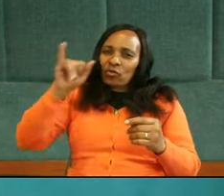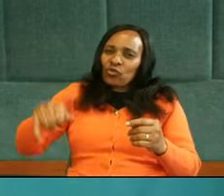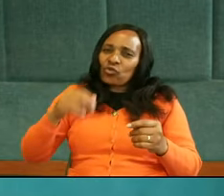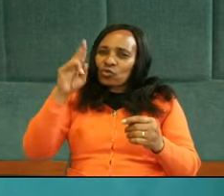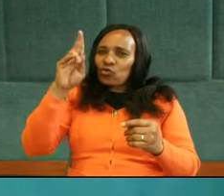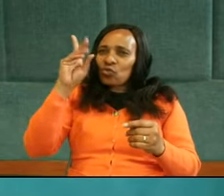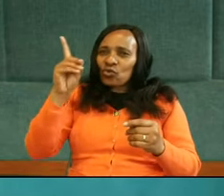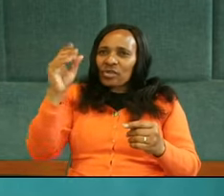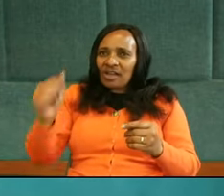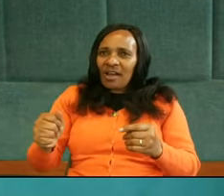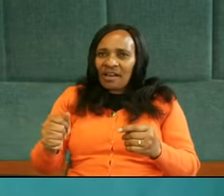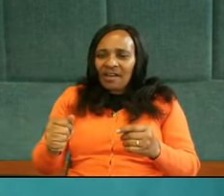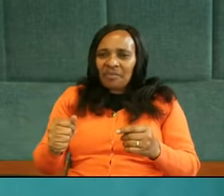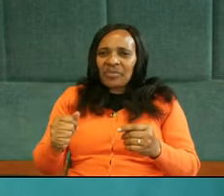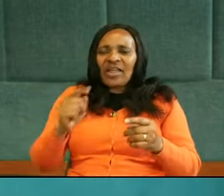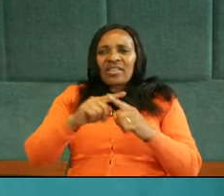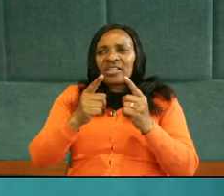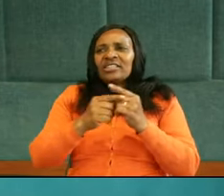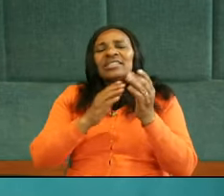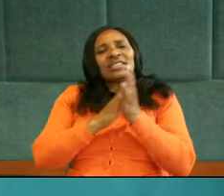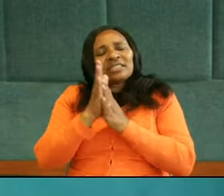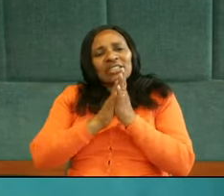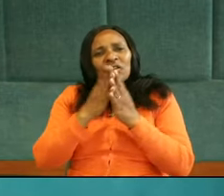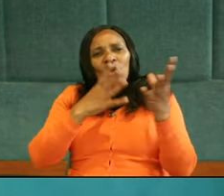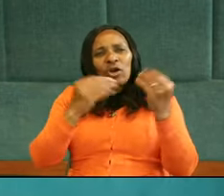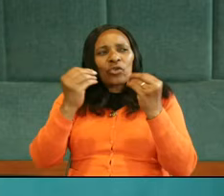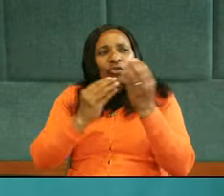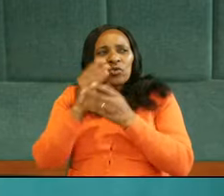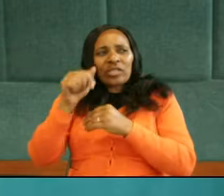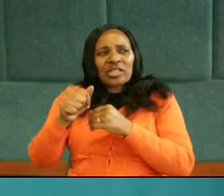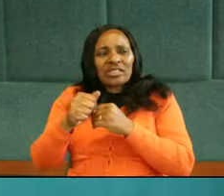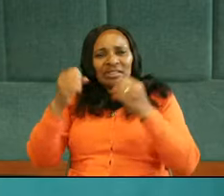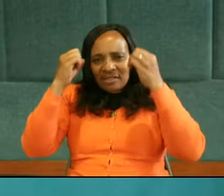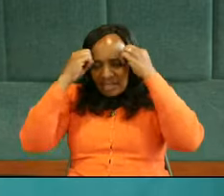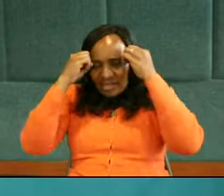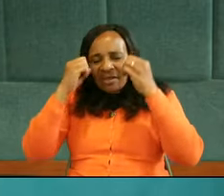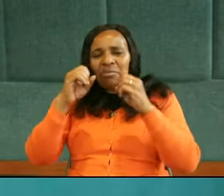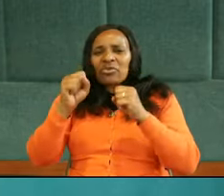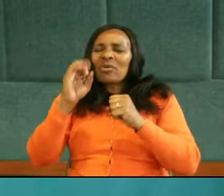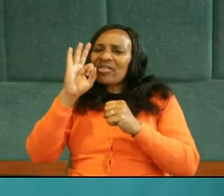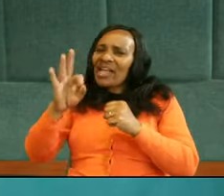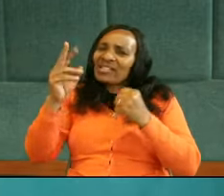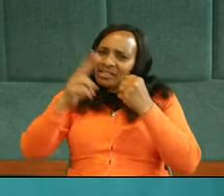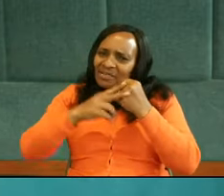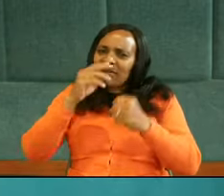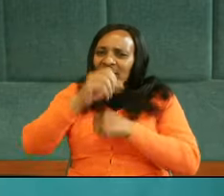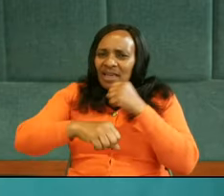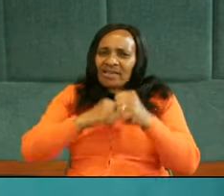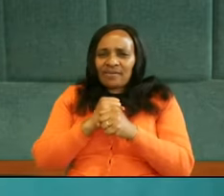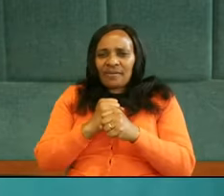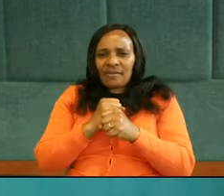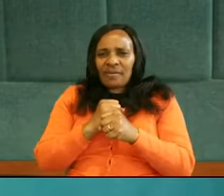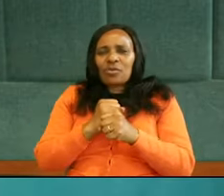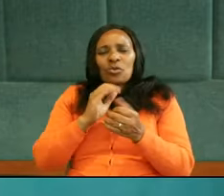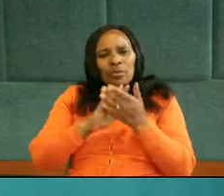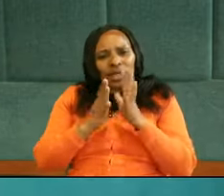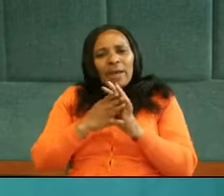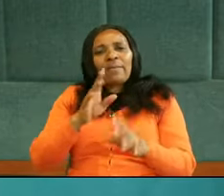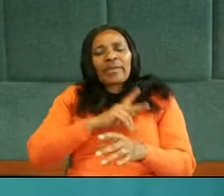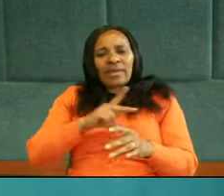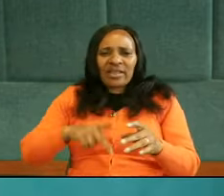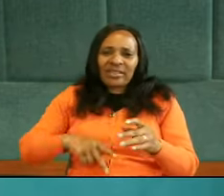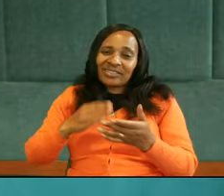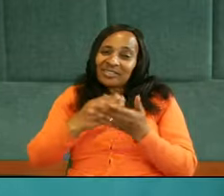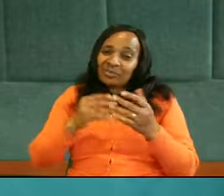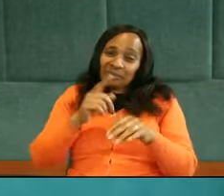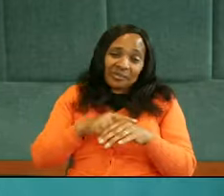learned something just very interesting going through this study, that it actually took him 37 years 37 to be king. You wow. know, I think